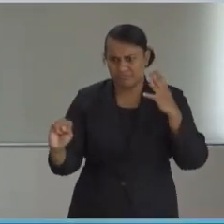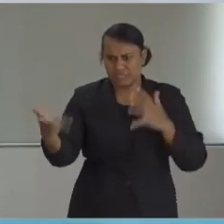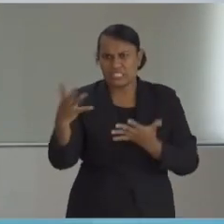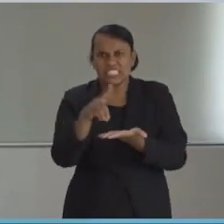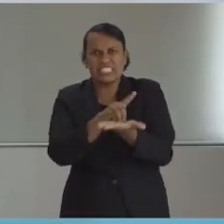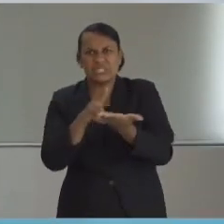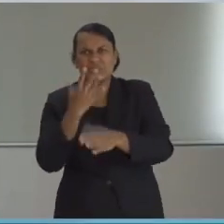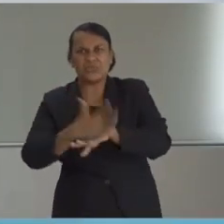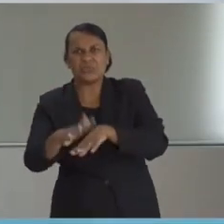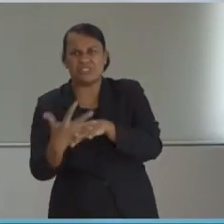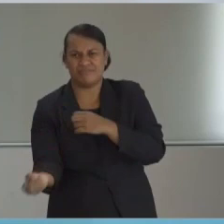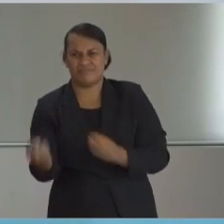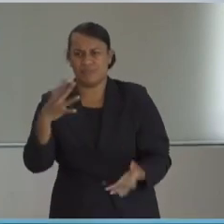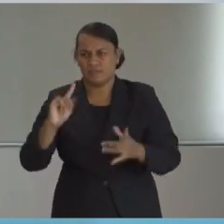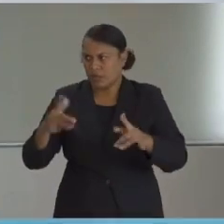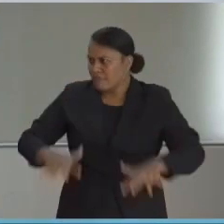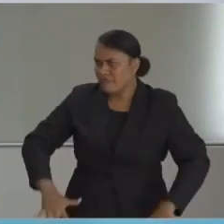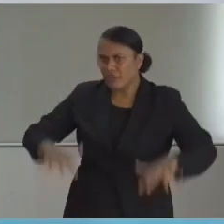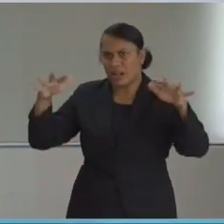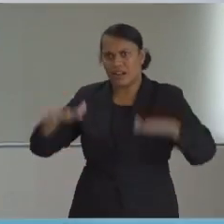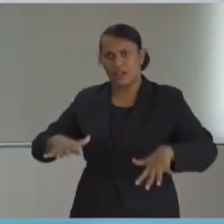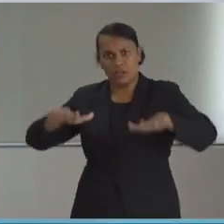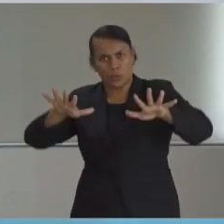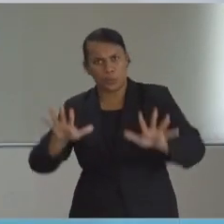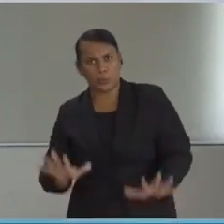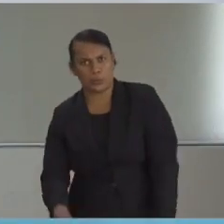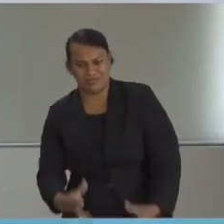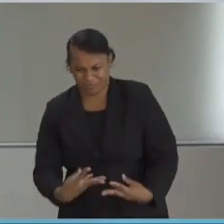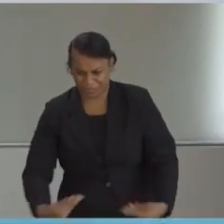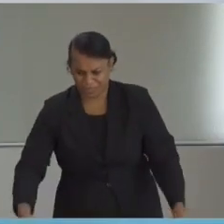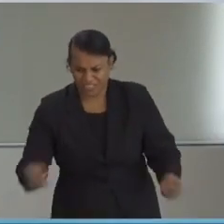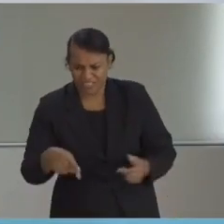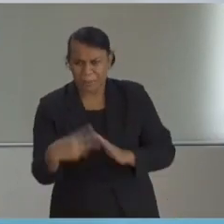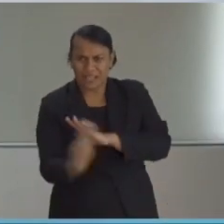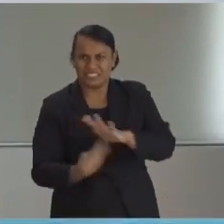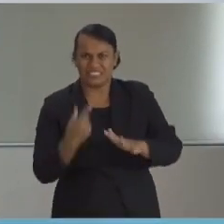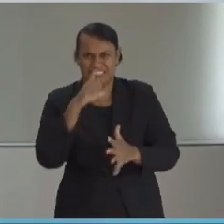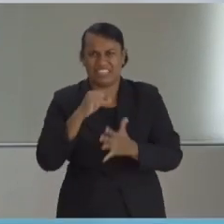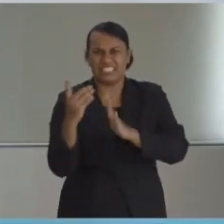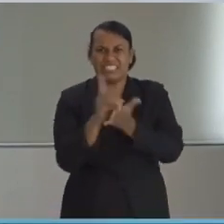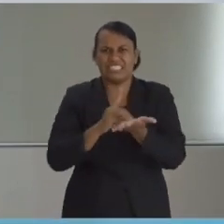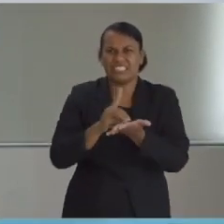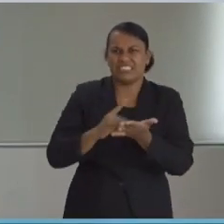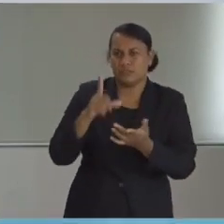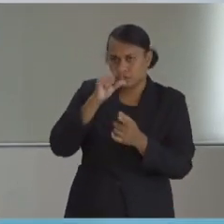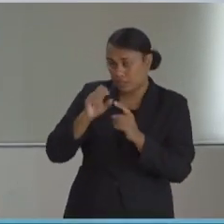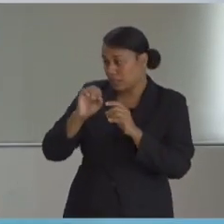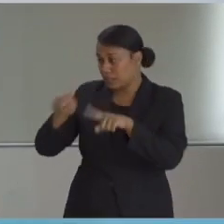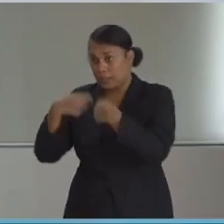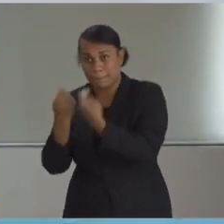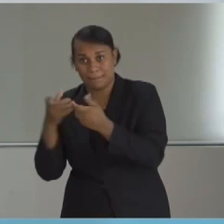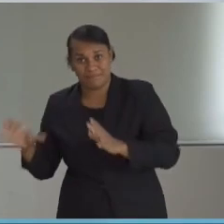after flooding and so forth. And that is why the health teams are again